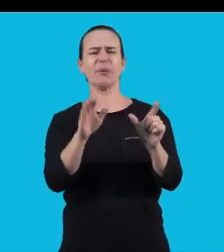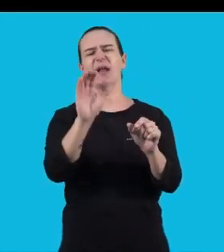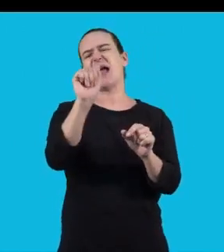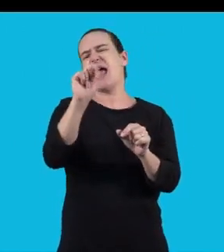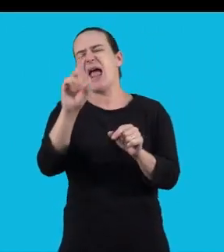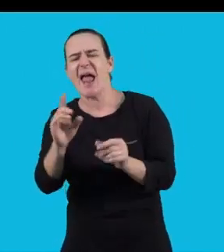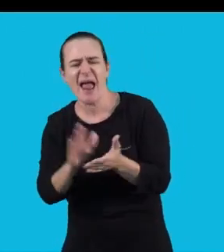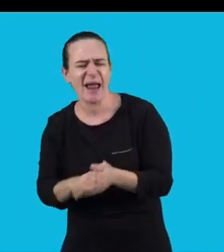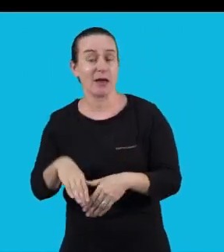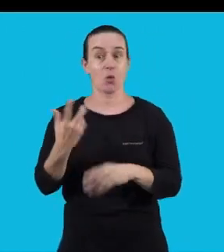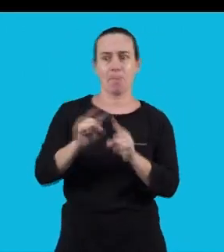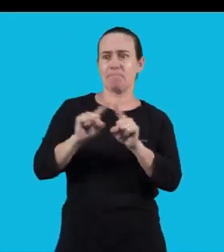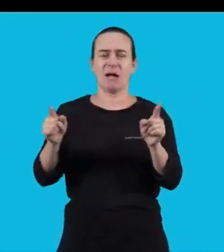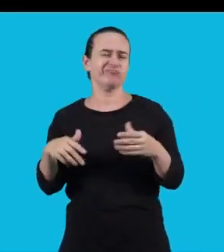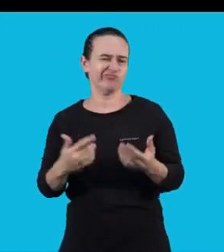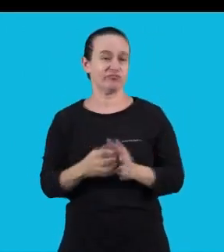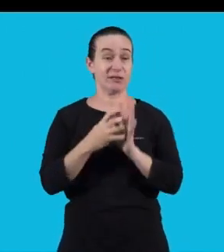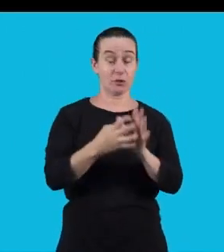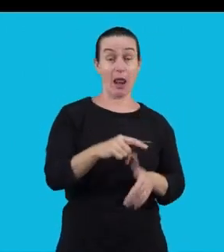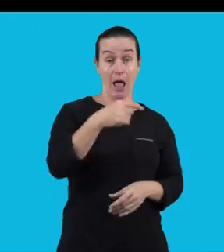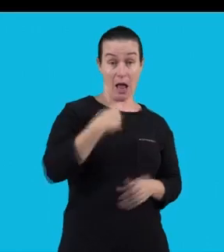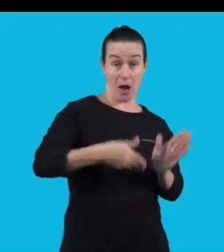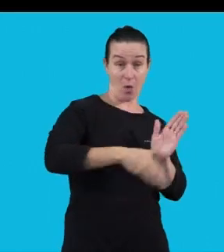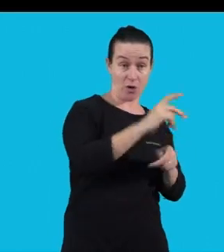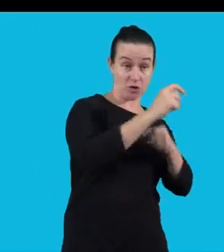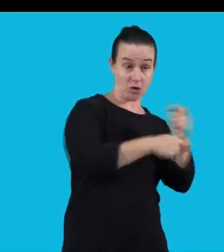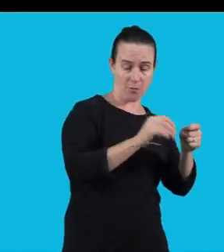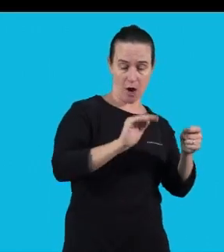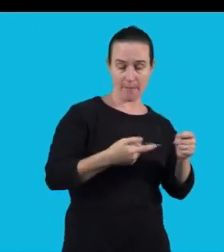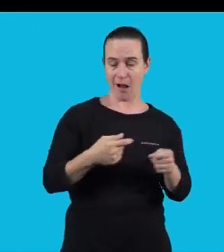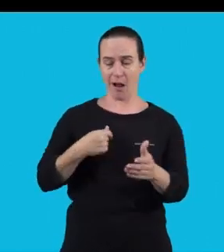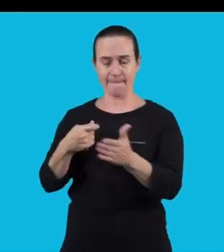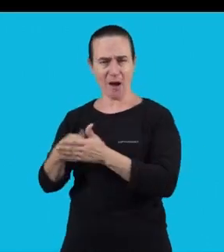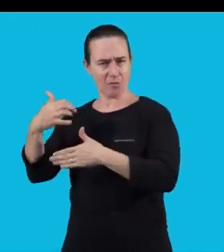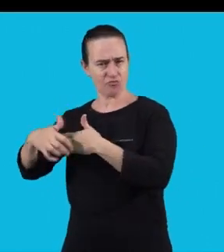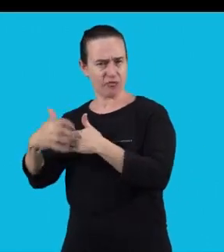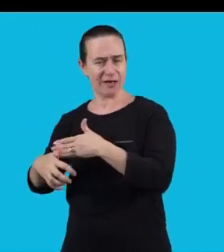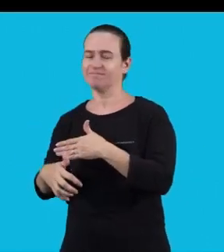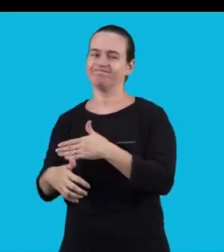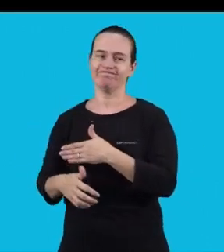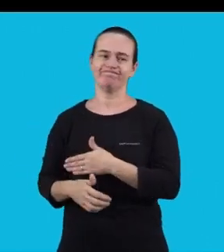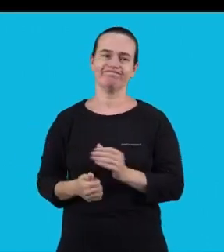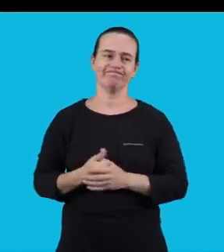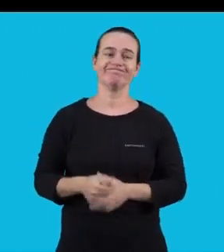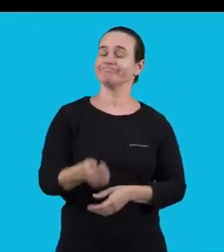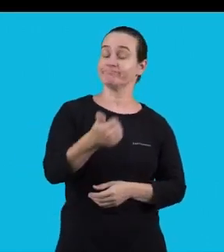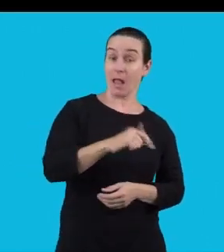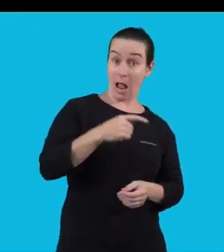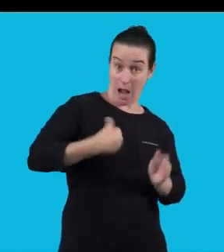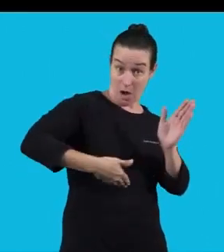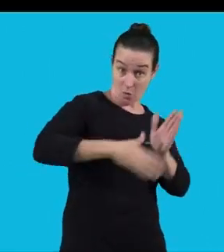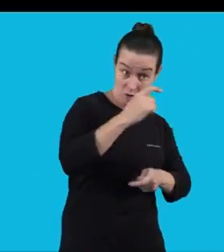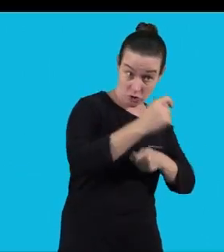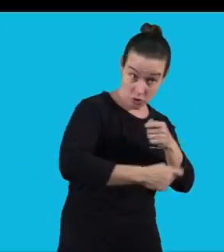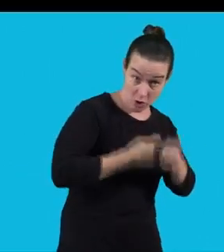but. For example, I went to the store, comma, I bought bread. I went to the store, comma, and